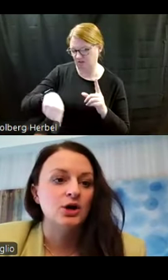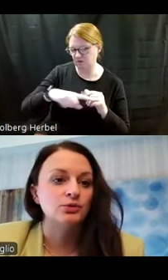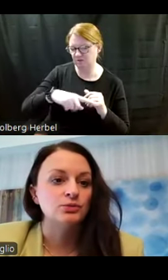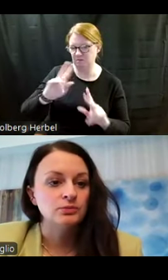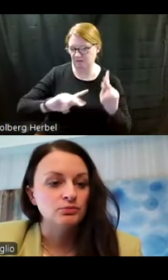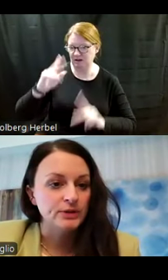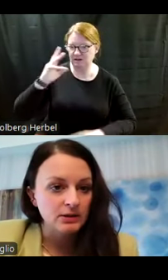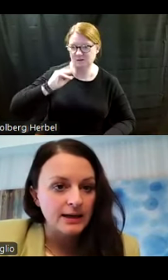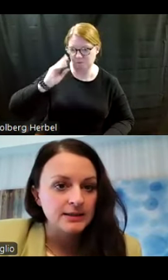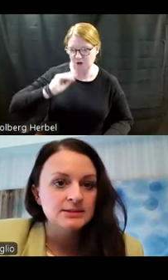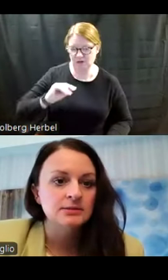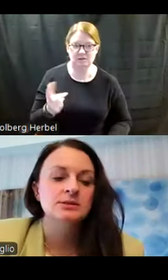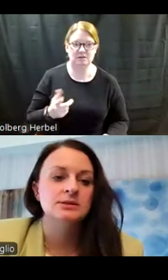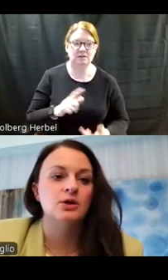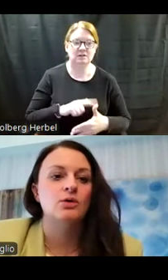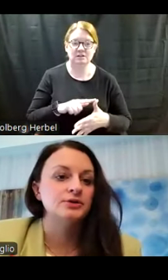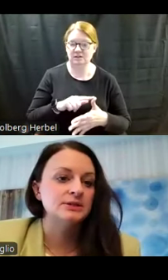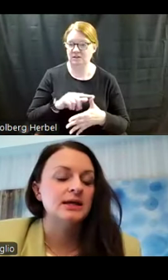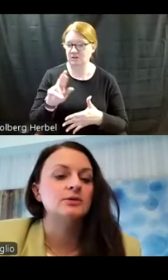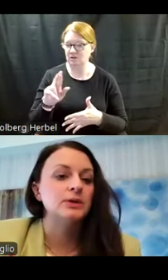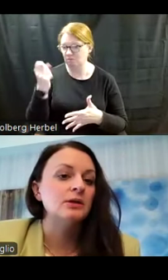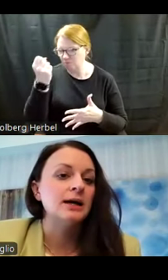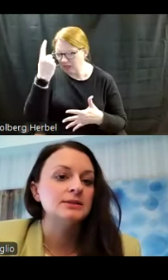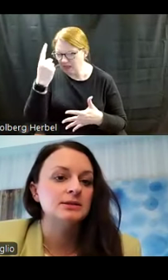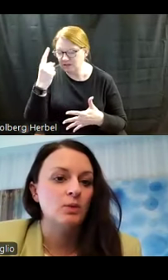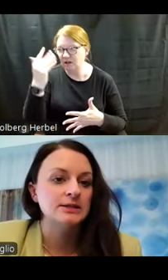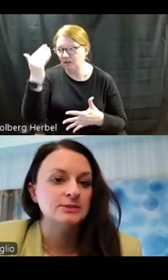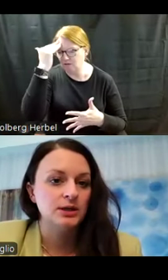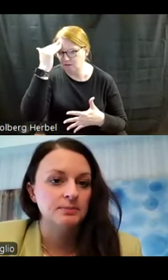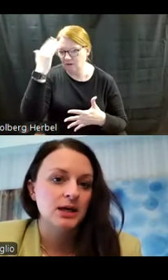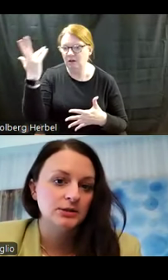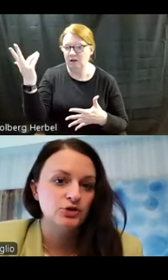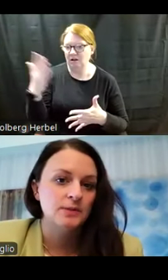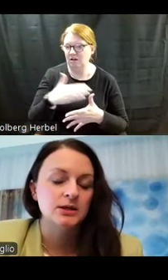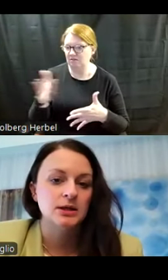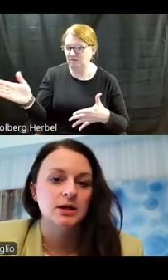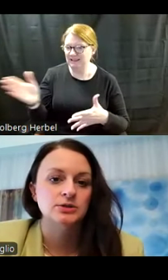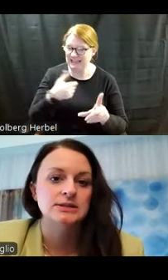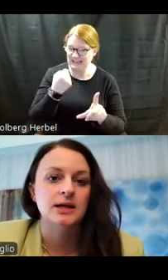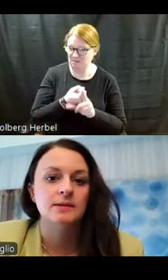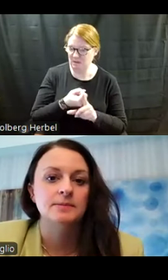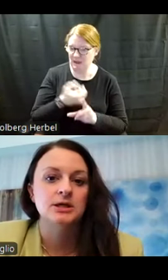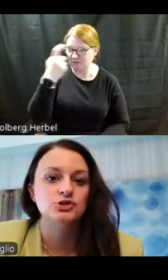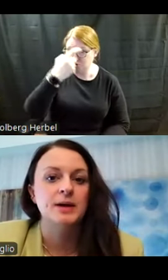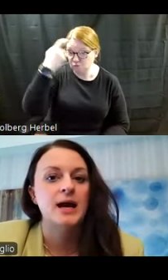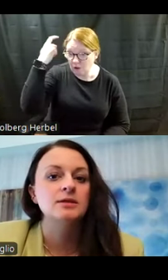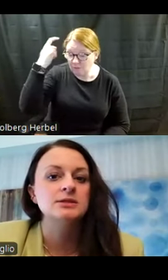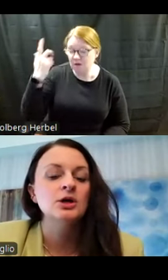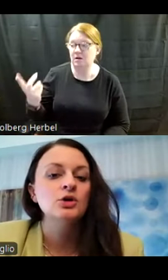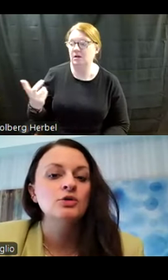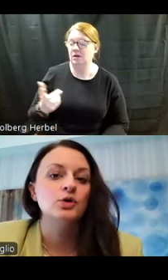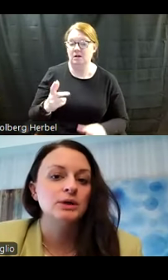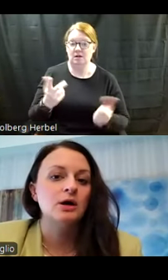principles are realize, so understand, realize the widespread impact of trauma and understand the potential